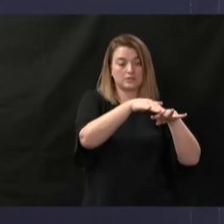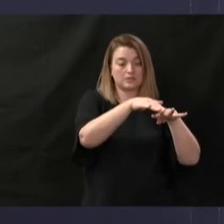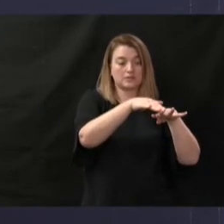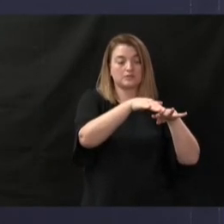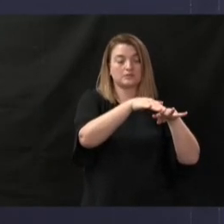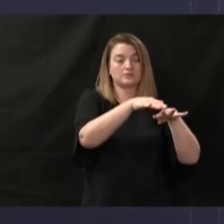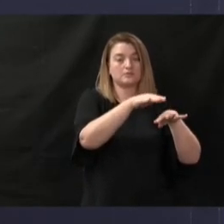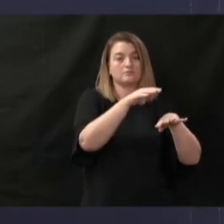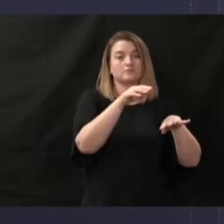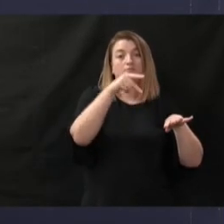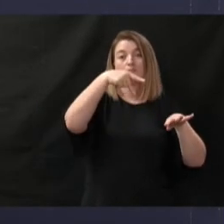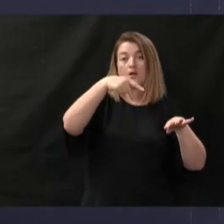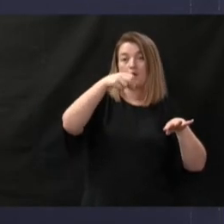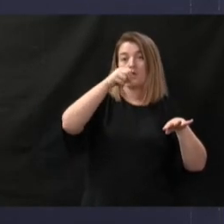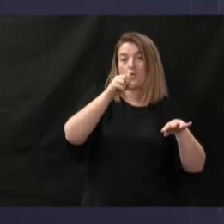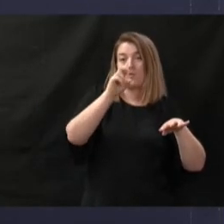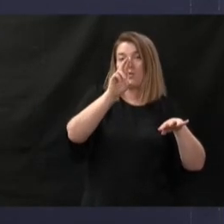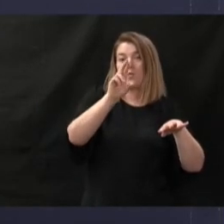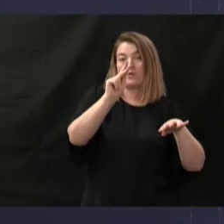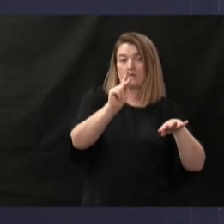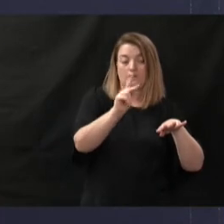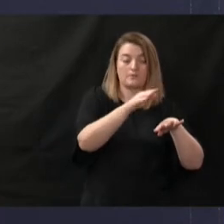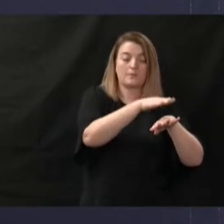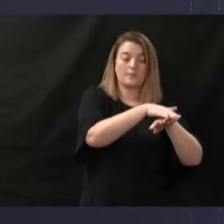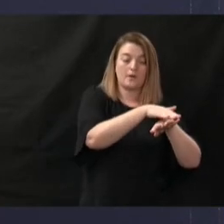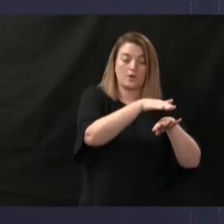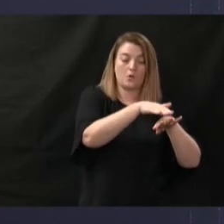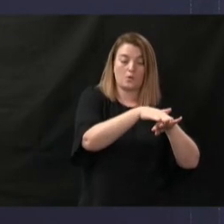Pork. All right.